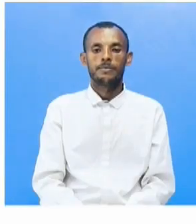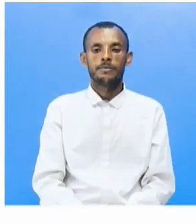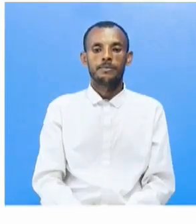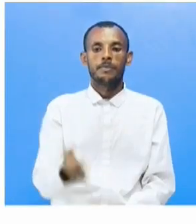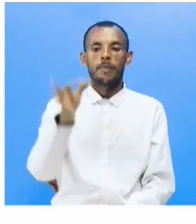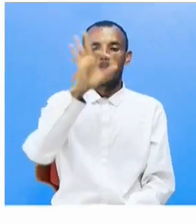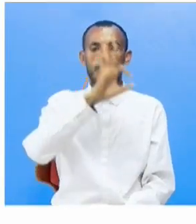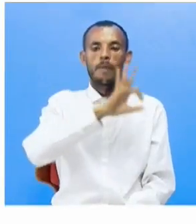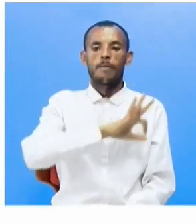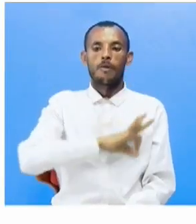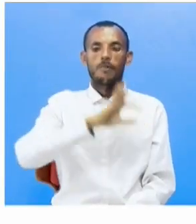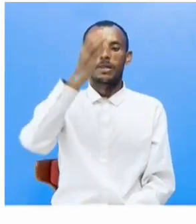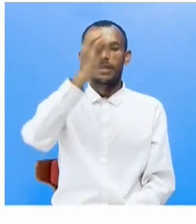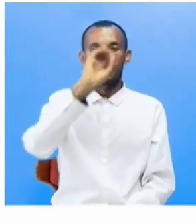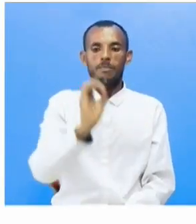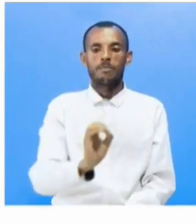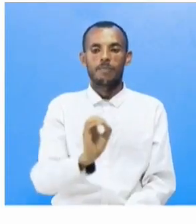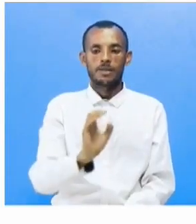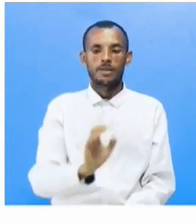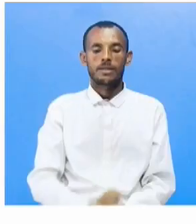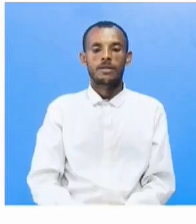Profit percent.